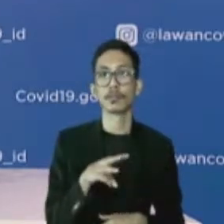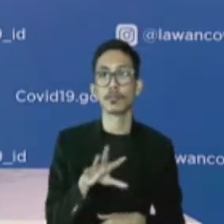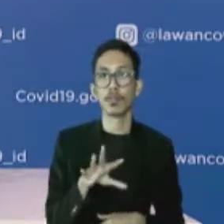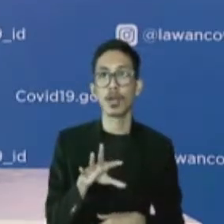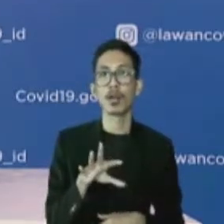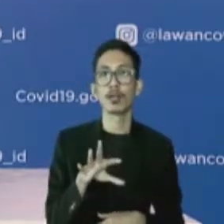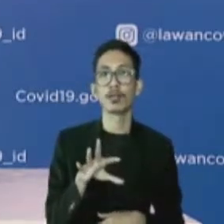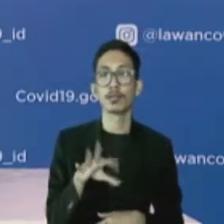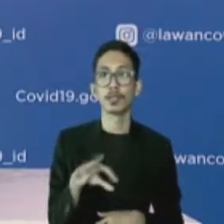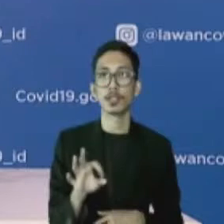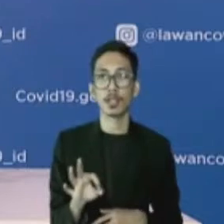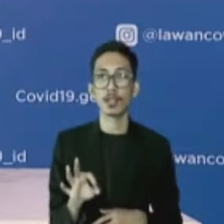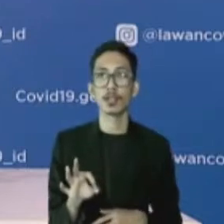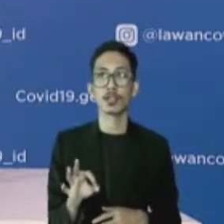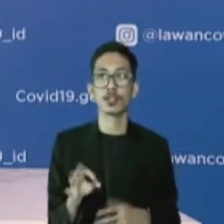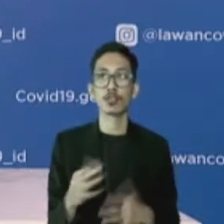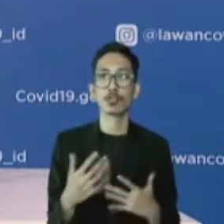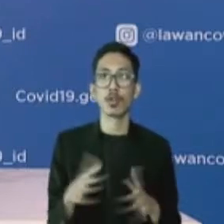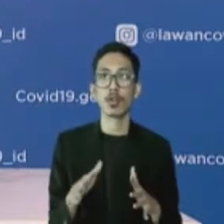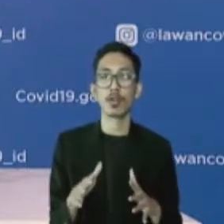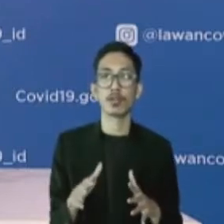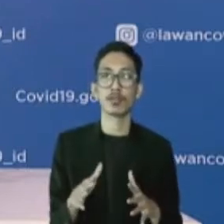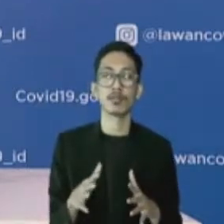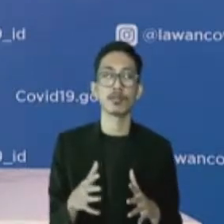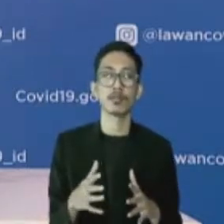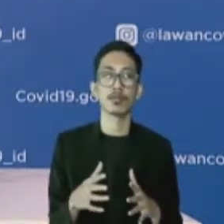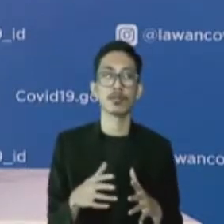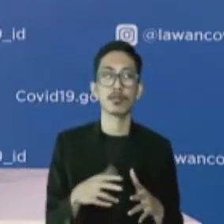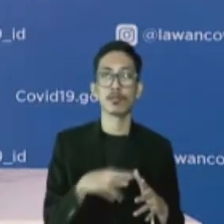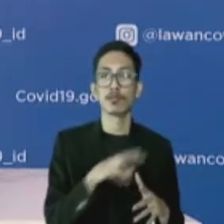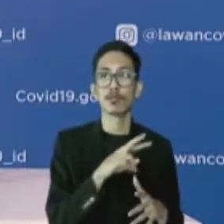35.52% of them have received the first dose, and